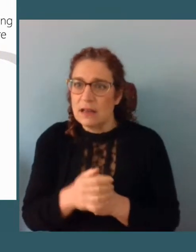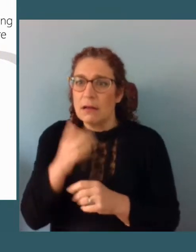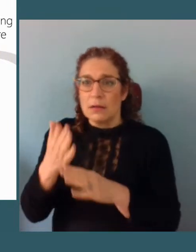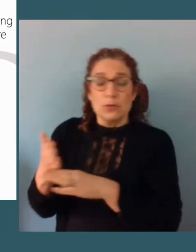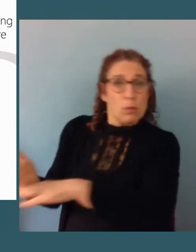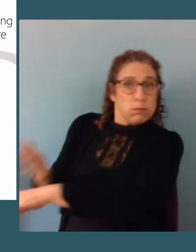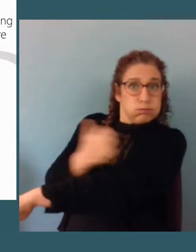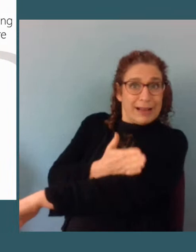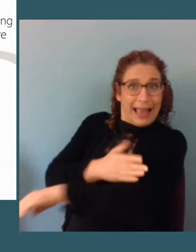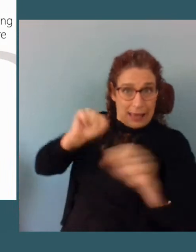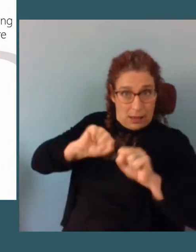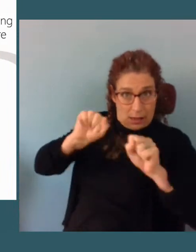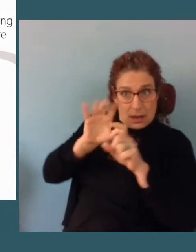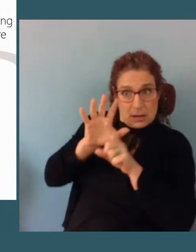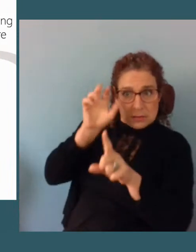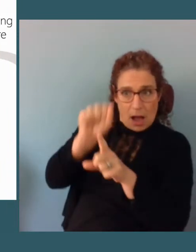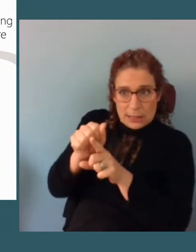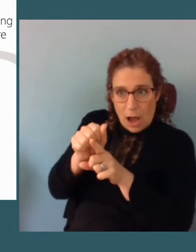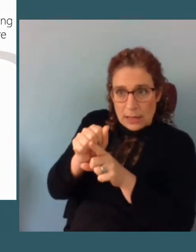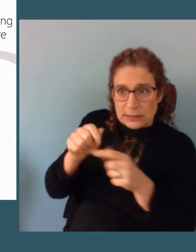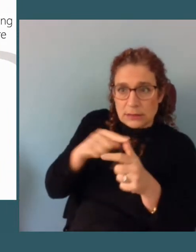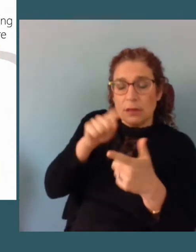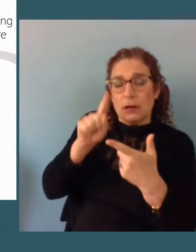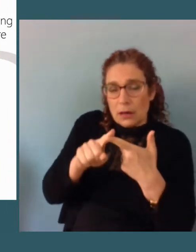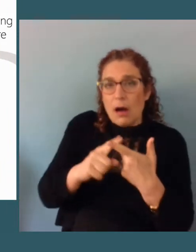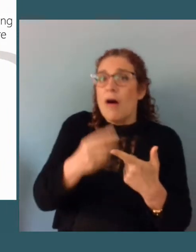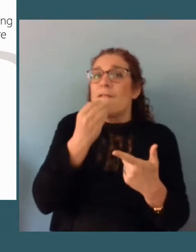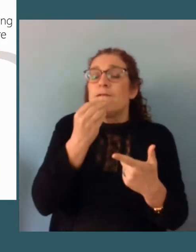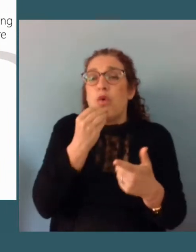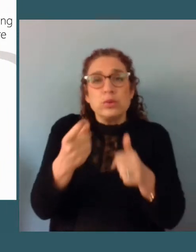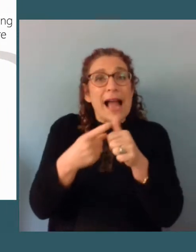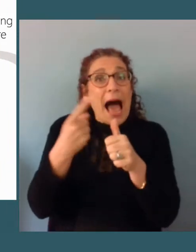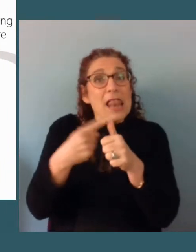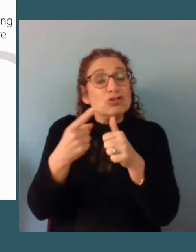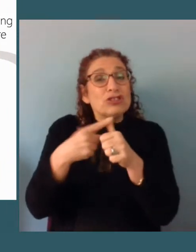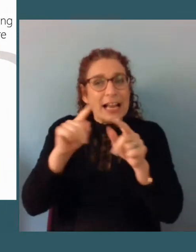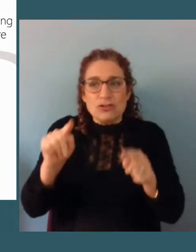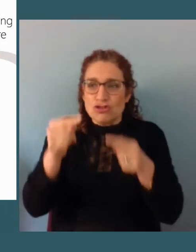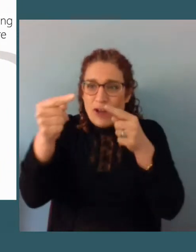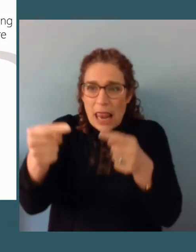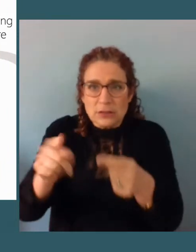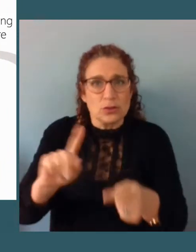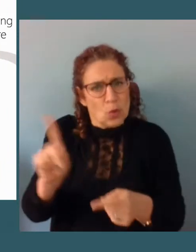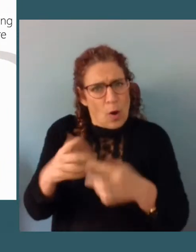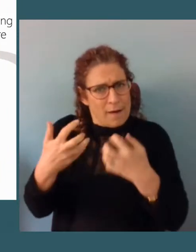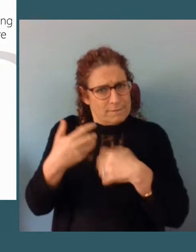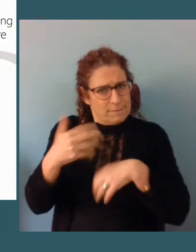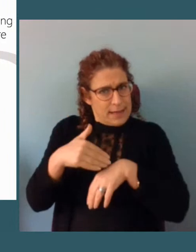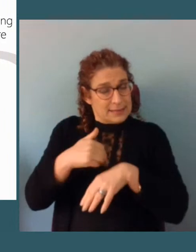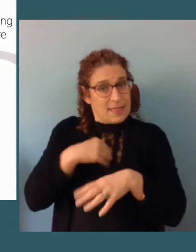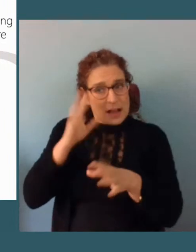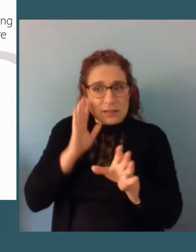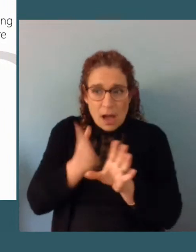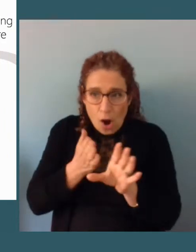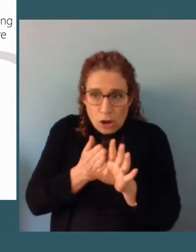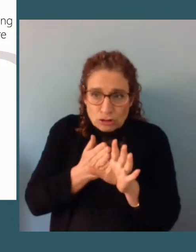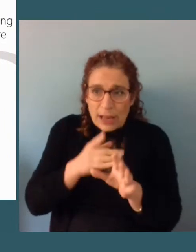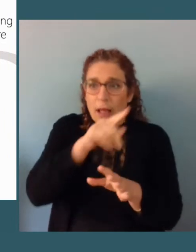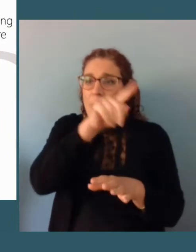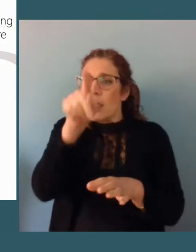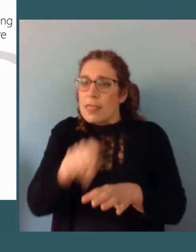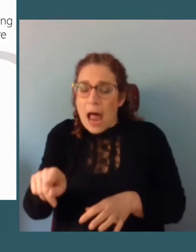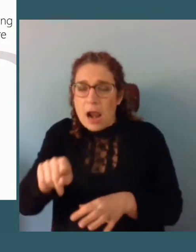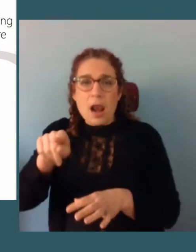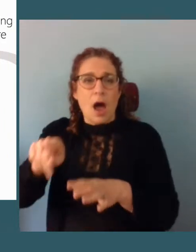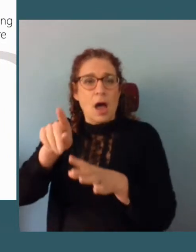Pre-diagnosis food allergy challenges come with their own challenges psychologically, and then during the diagnosis, coming to terms with